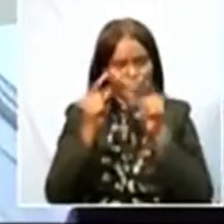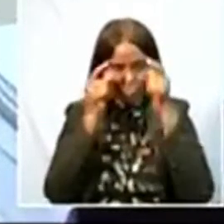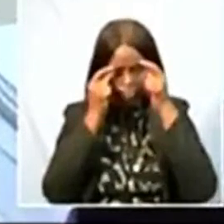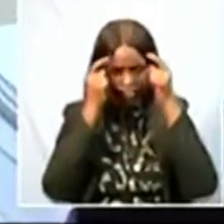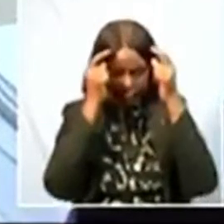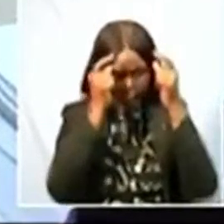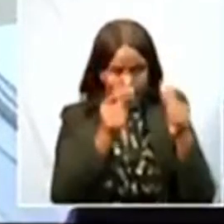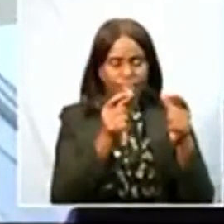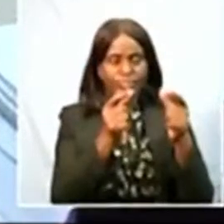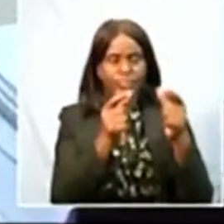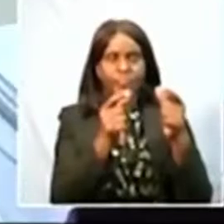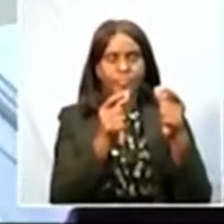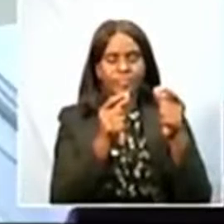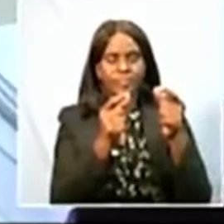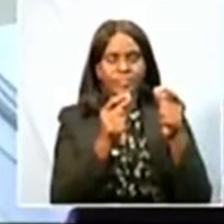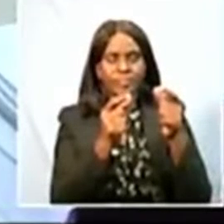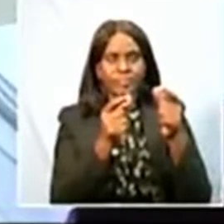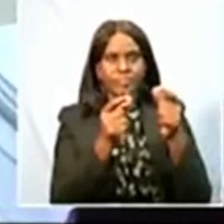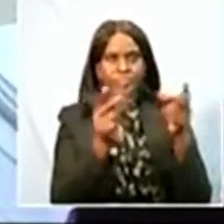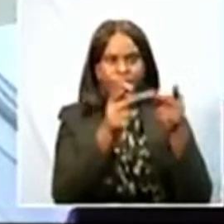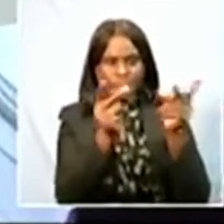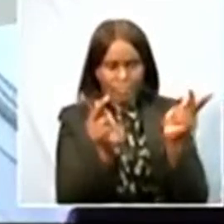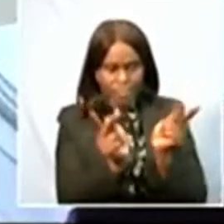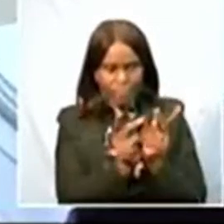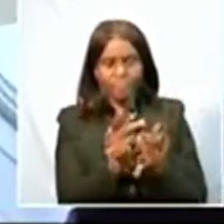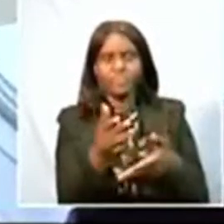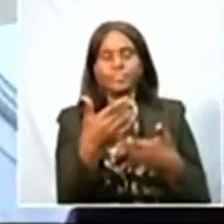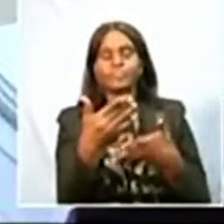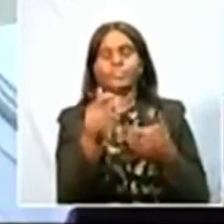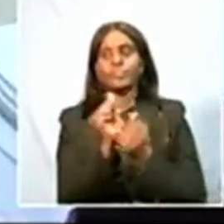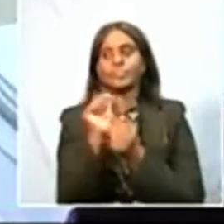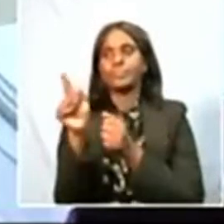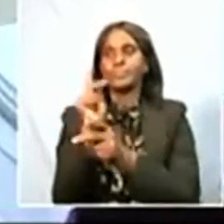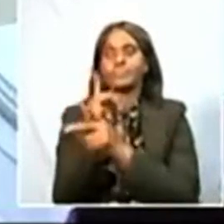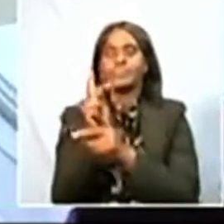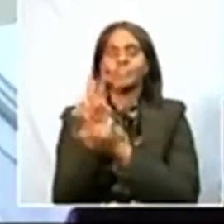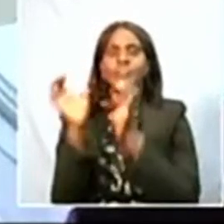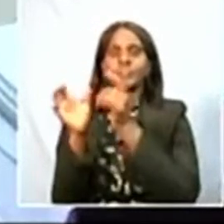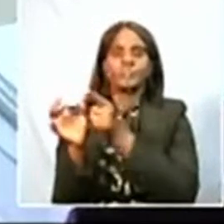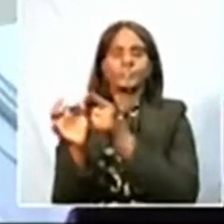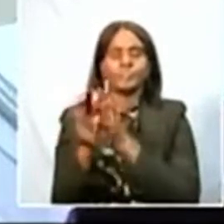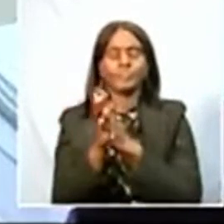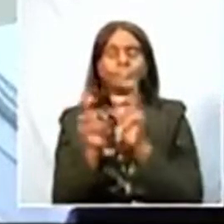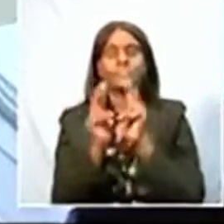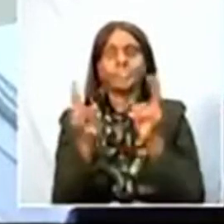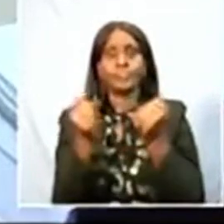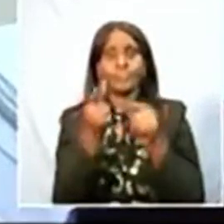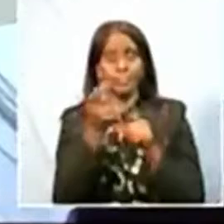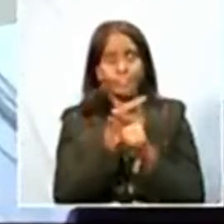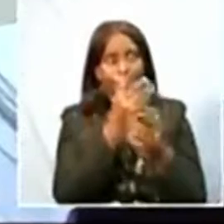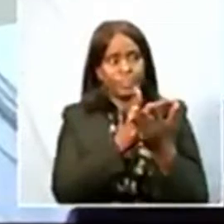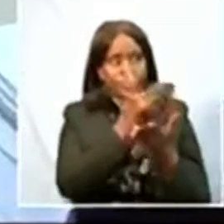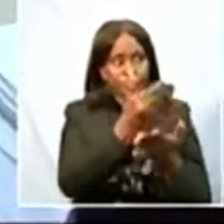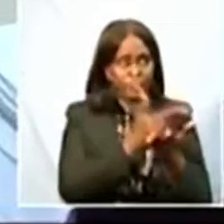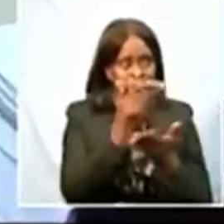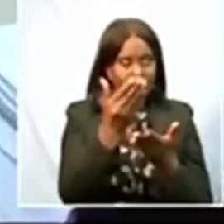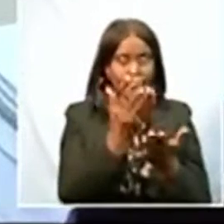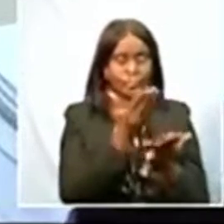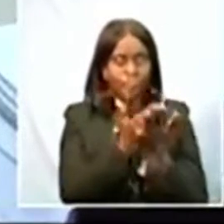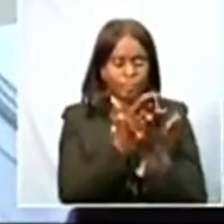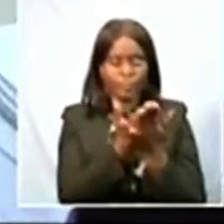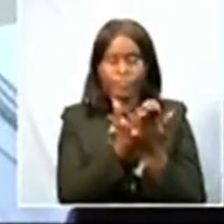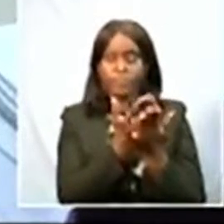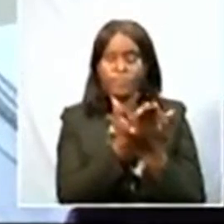over. Then the possession of documents is with the council. So from procurement